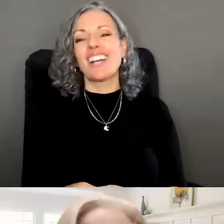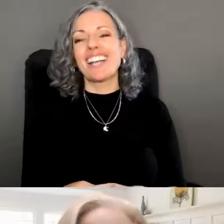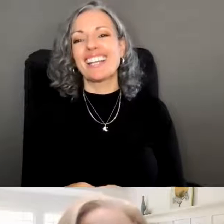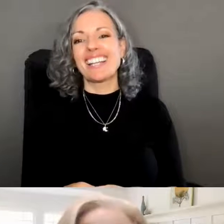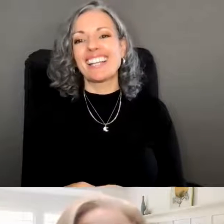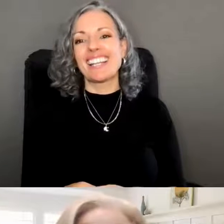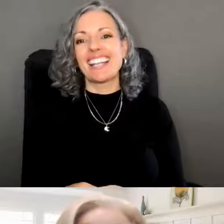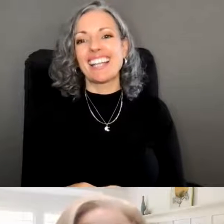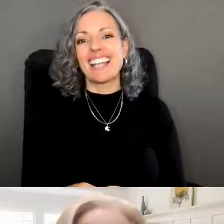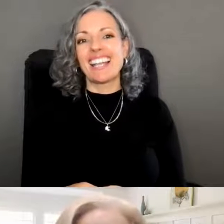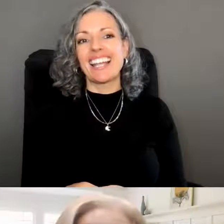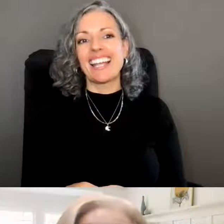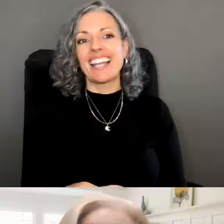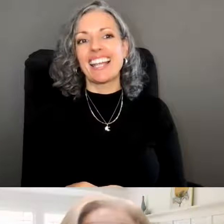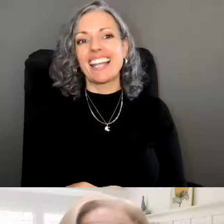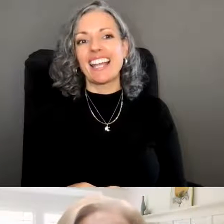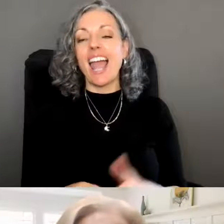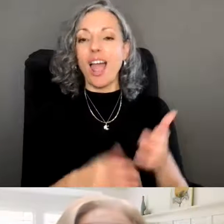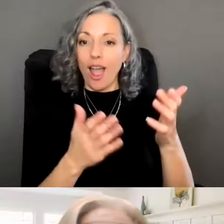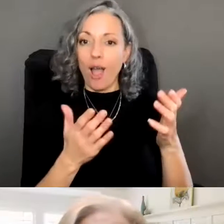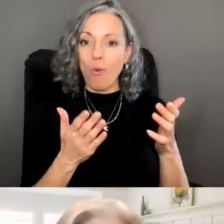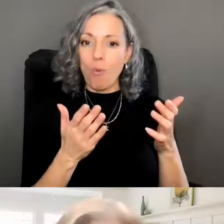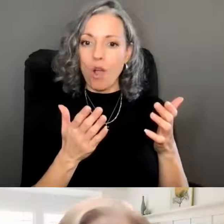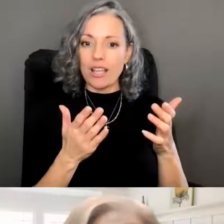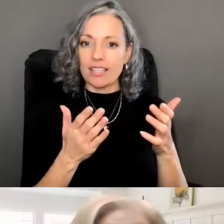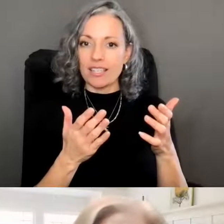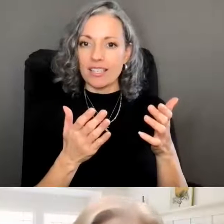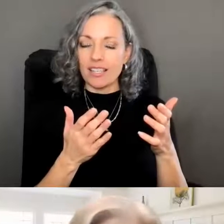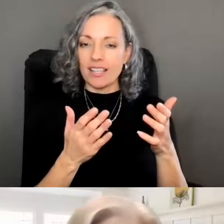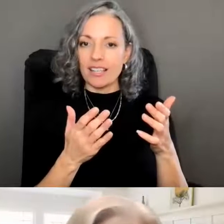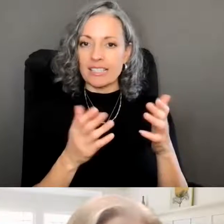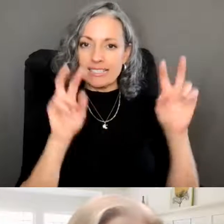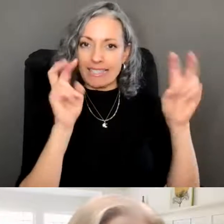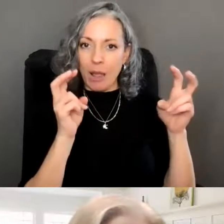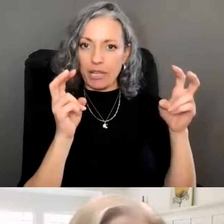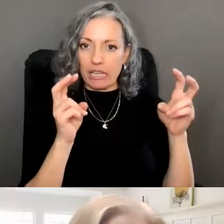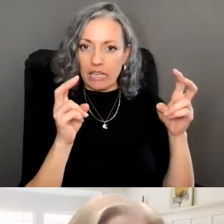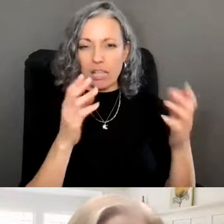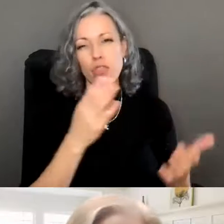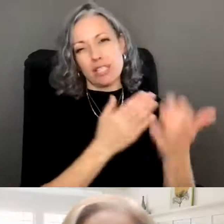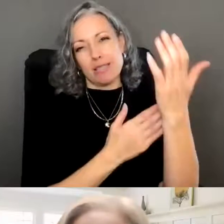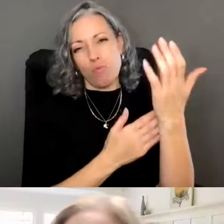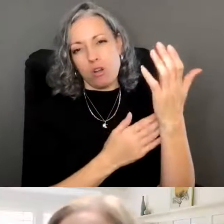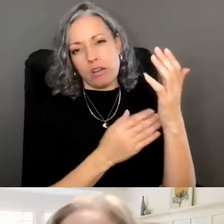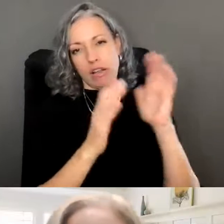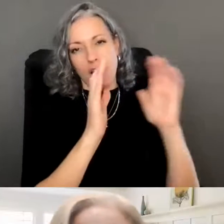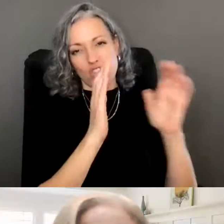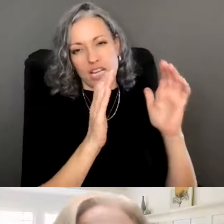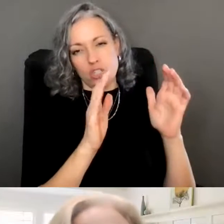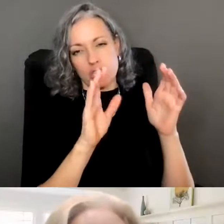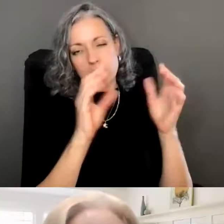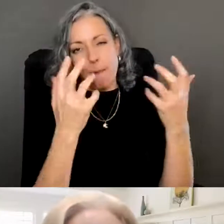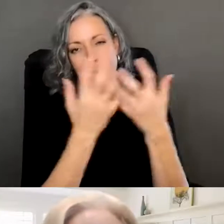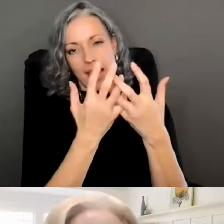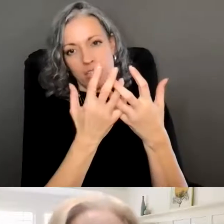Secretary Galy. I just want to, another topic, a thread of this morning's conversation was, and Kathy Kelly used the term